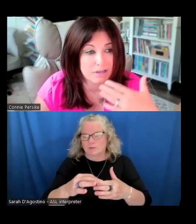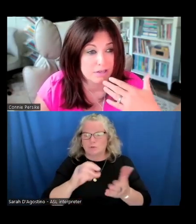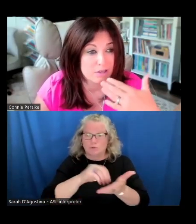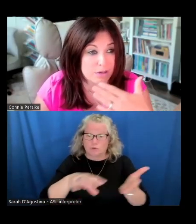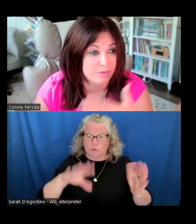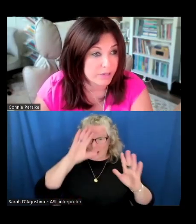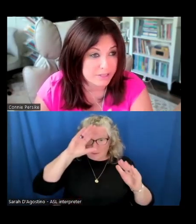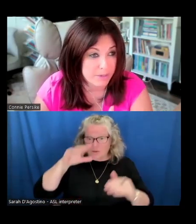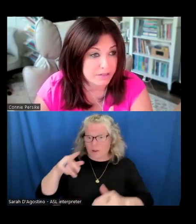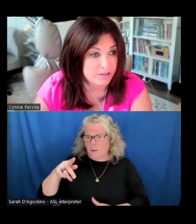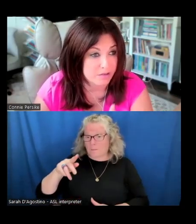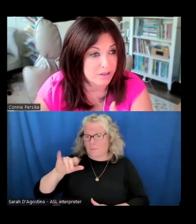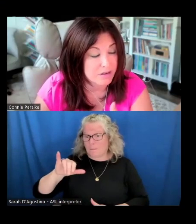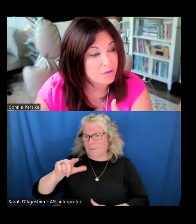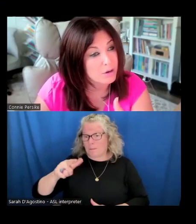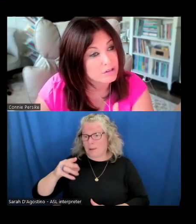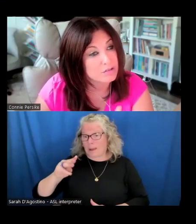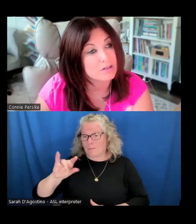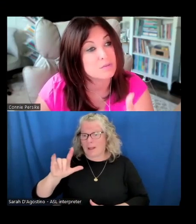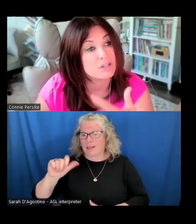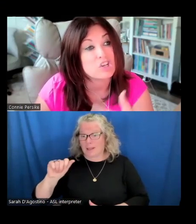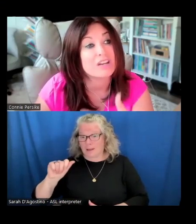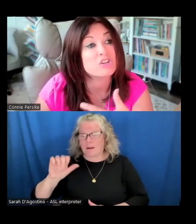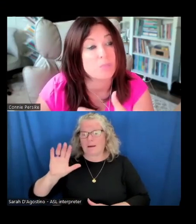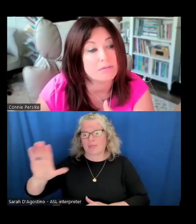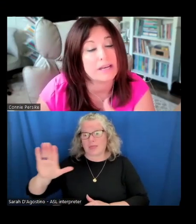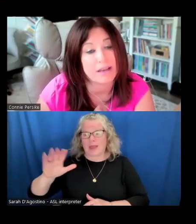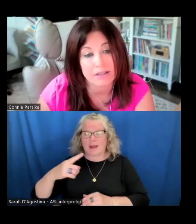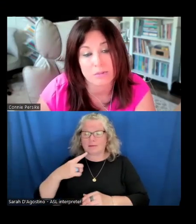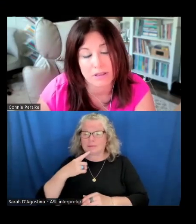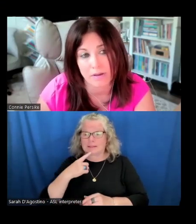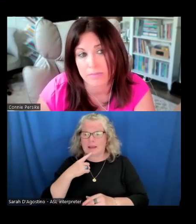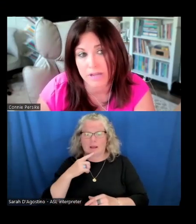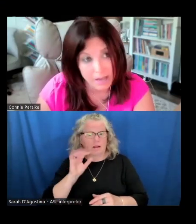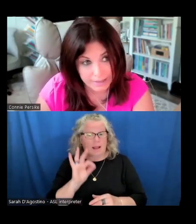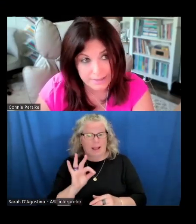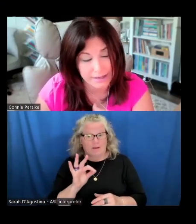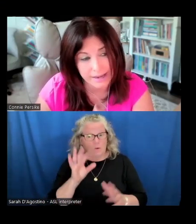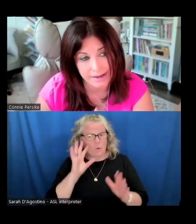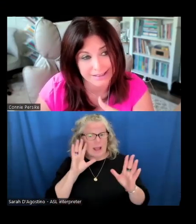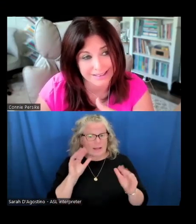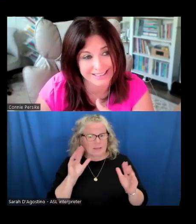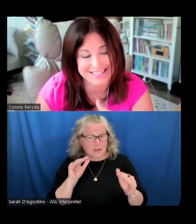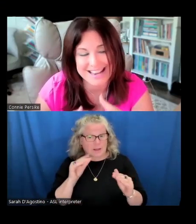was, if we expect a certain thing from our students, we change the way we act with them, not